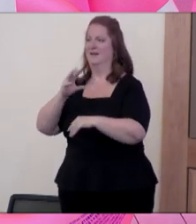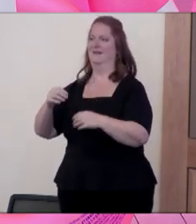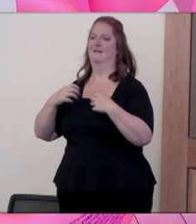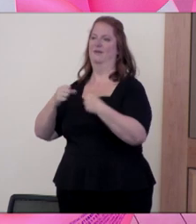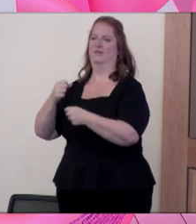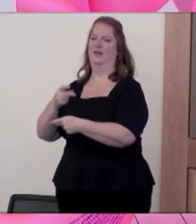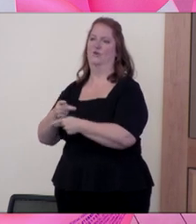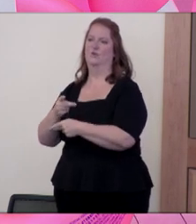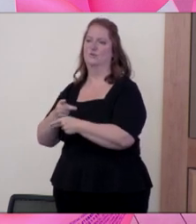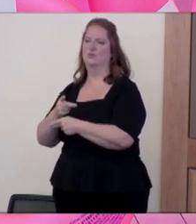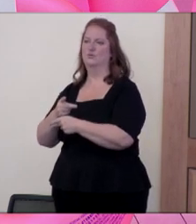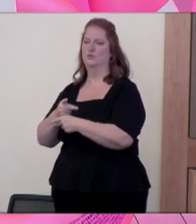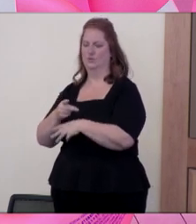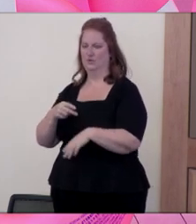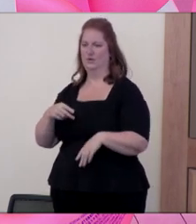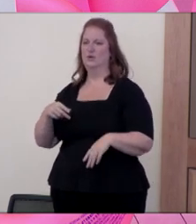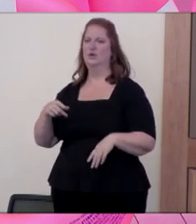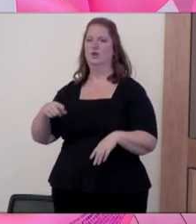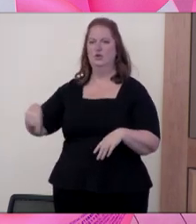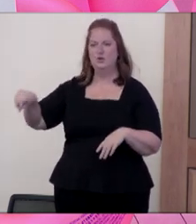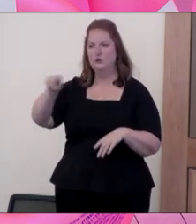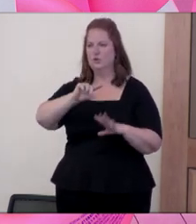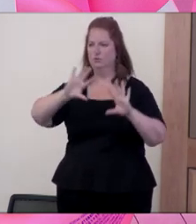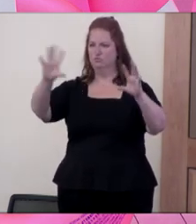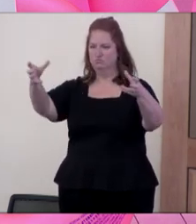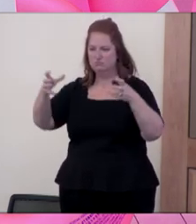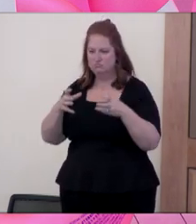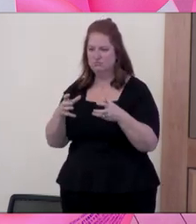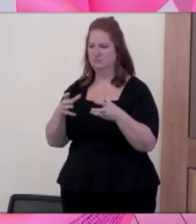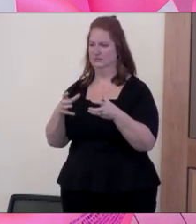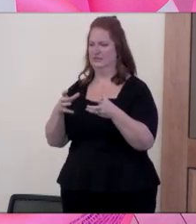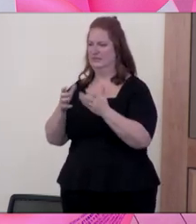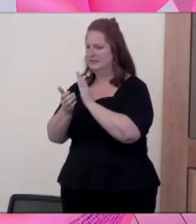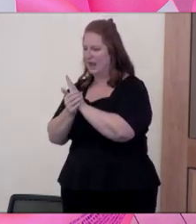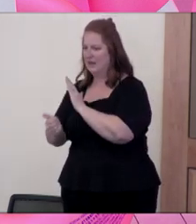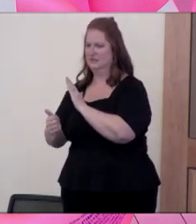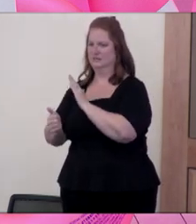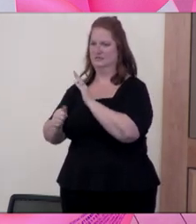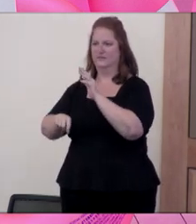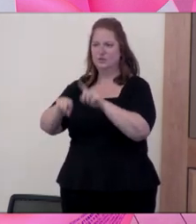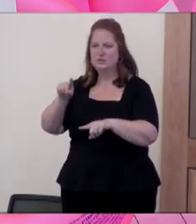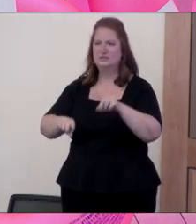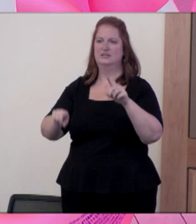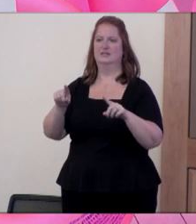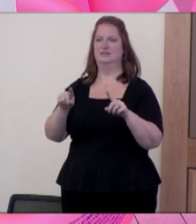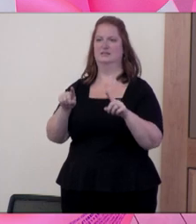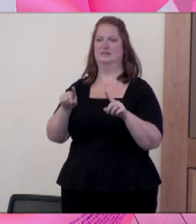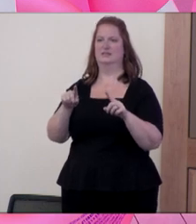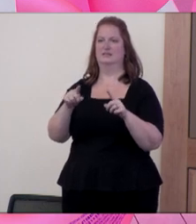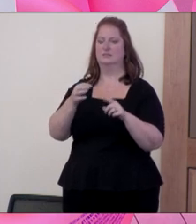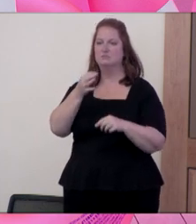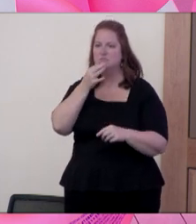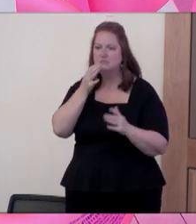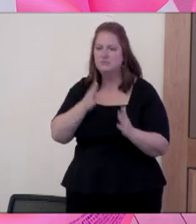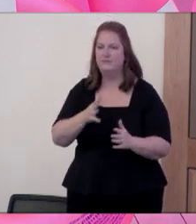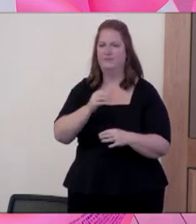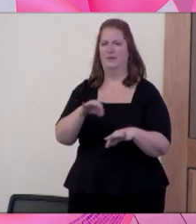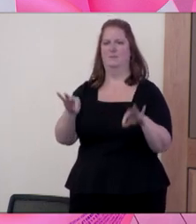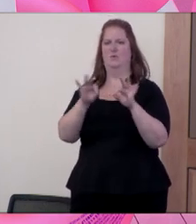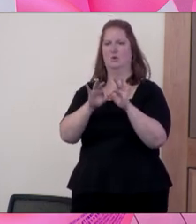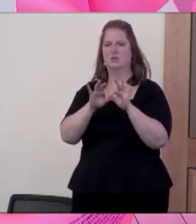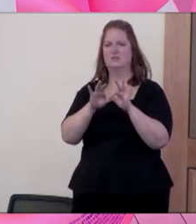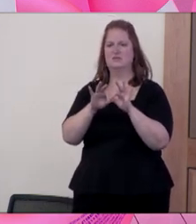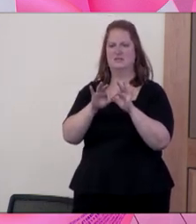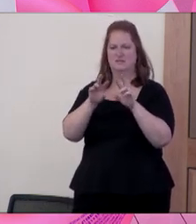healthcare. You've brought together diverse talents, great expertise, an important vision to solve